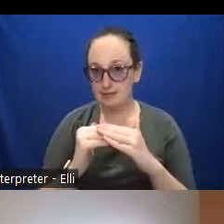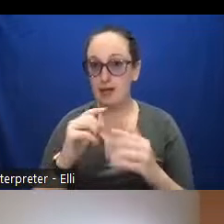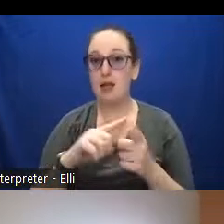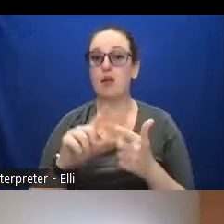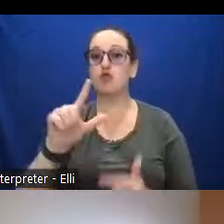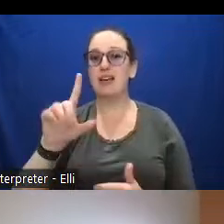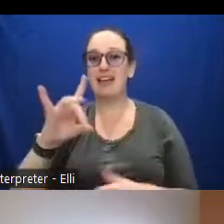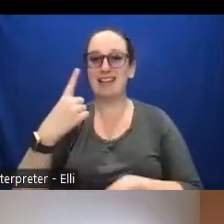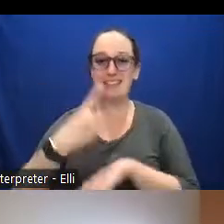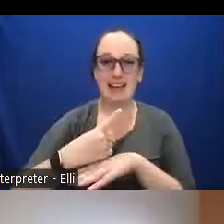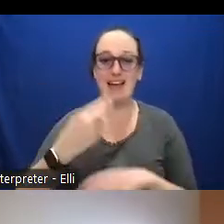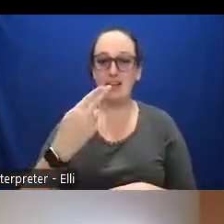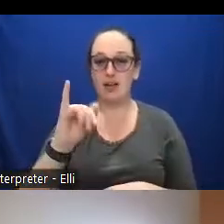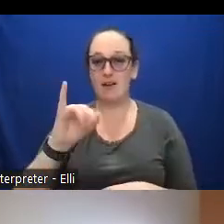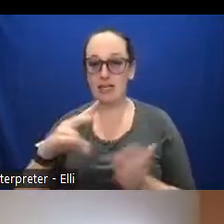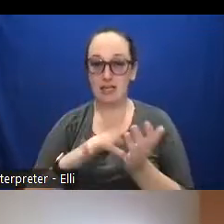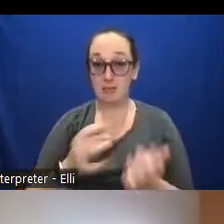HIV prophylaxis.